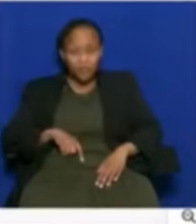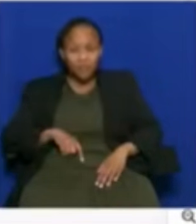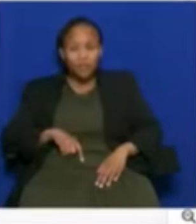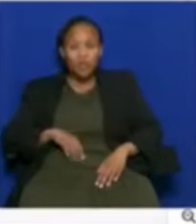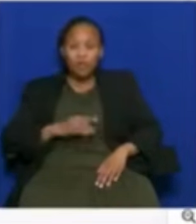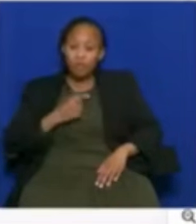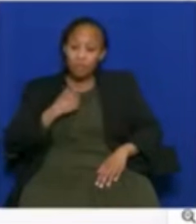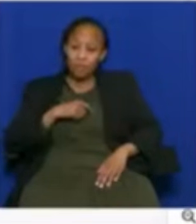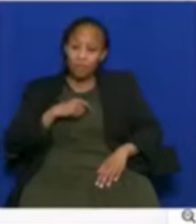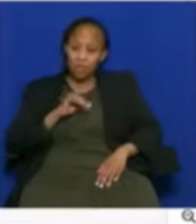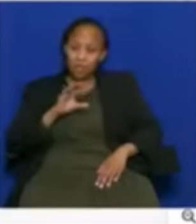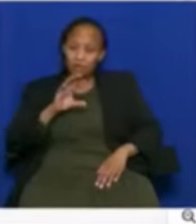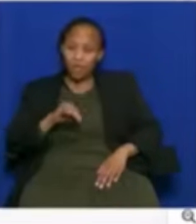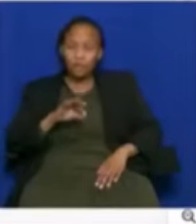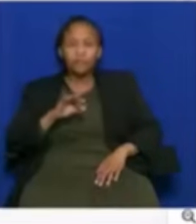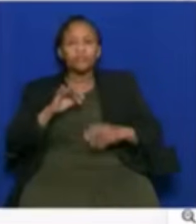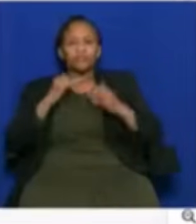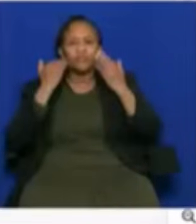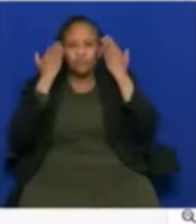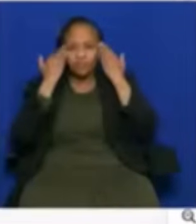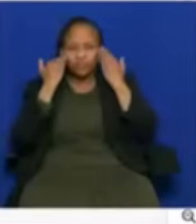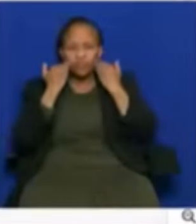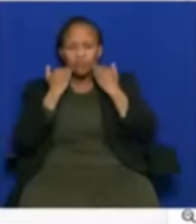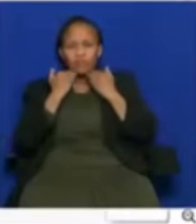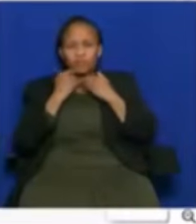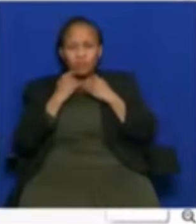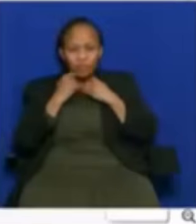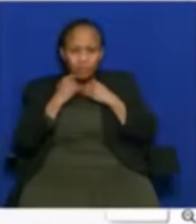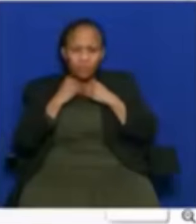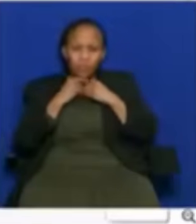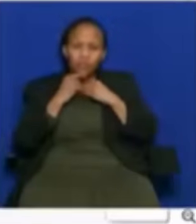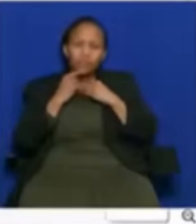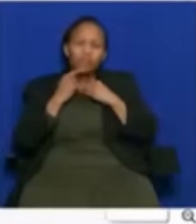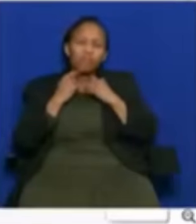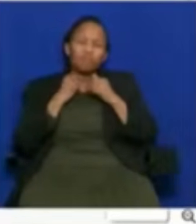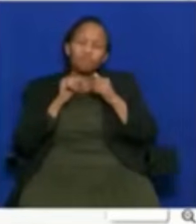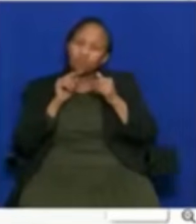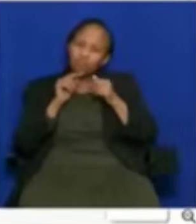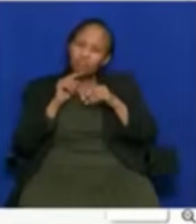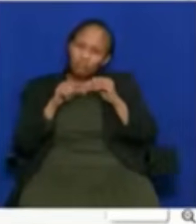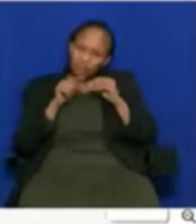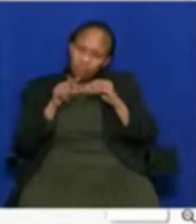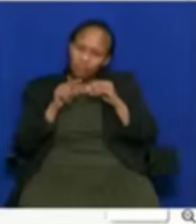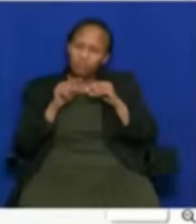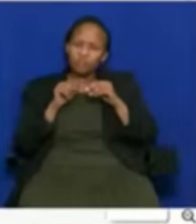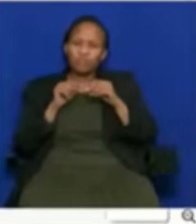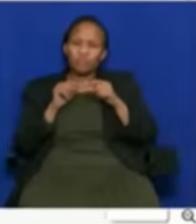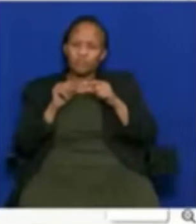condition? That condition there is, and I think when